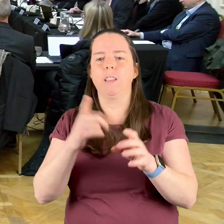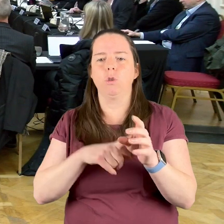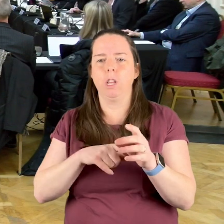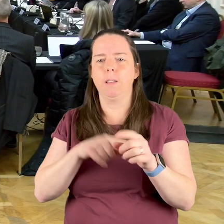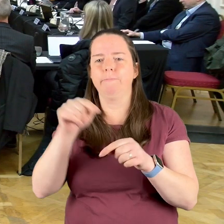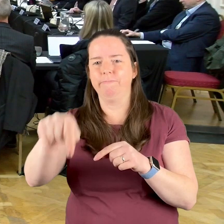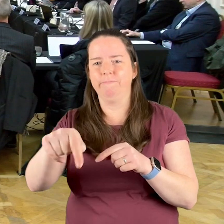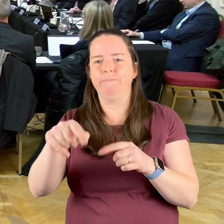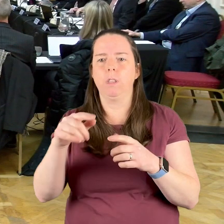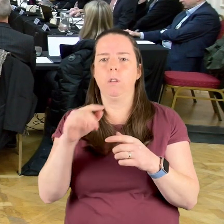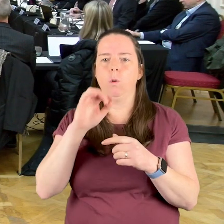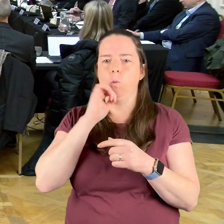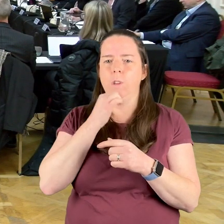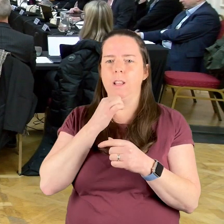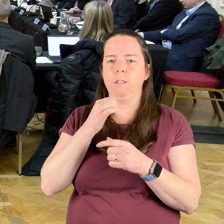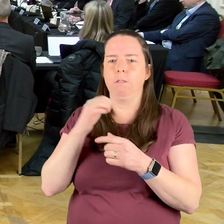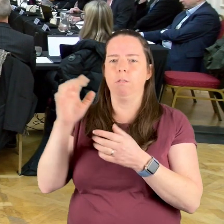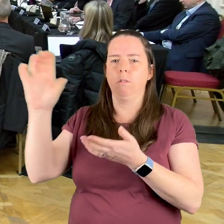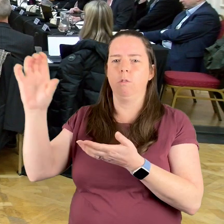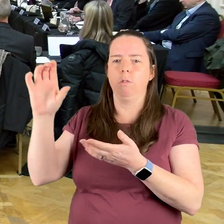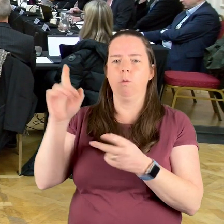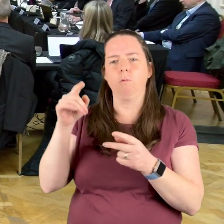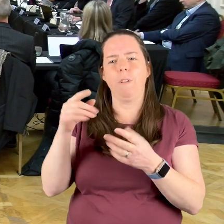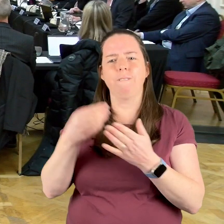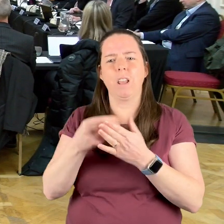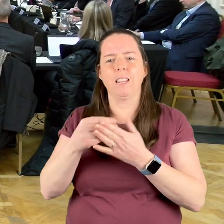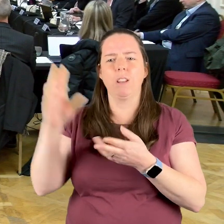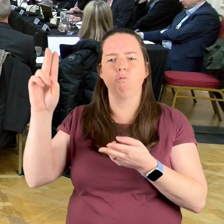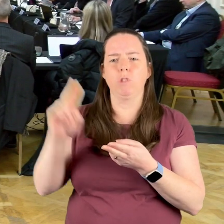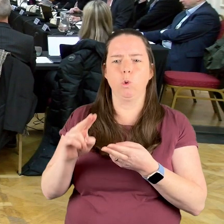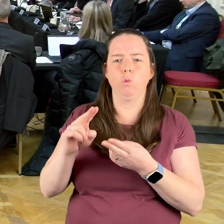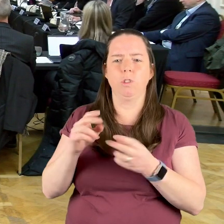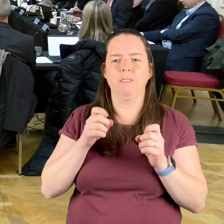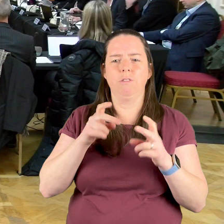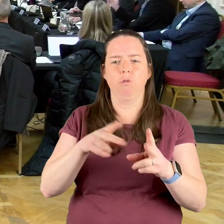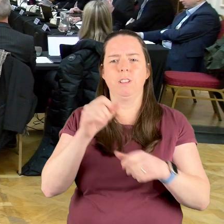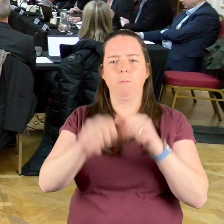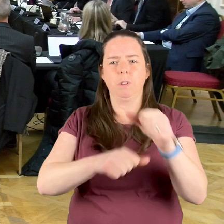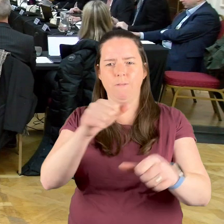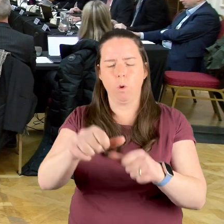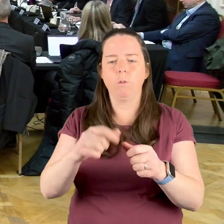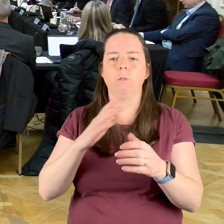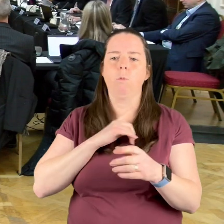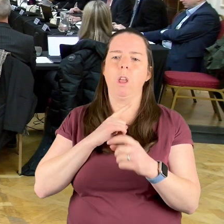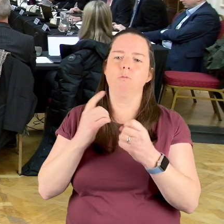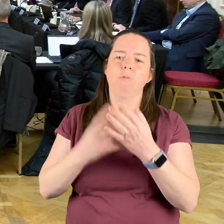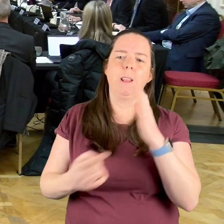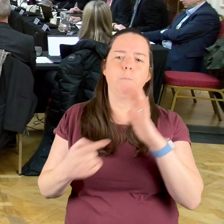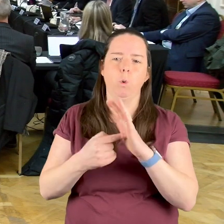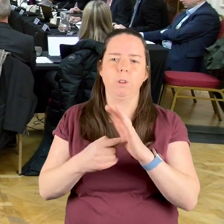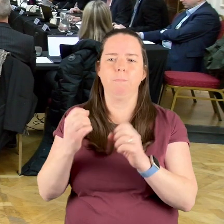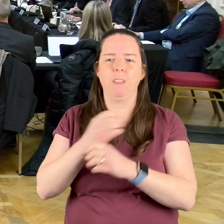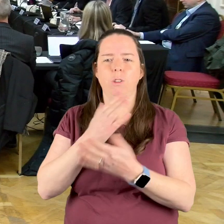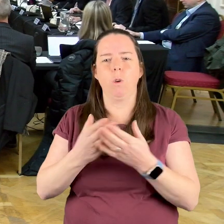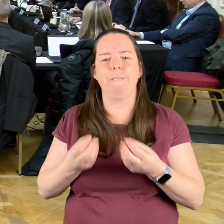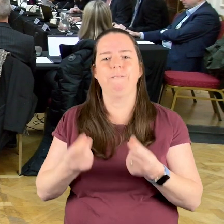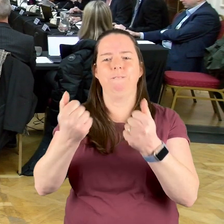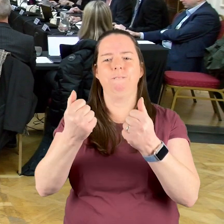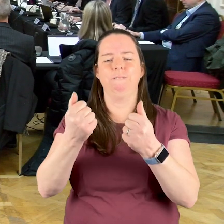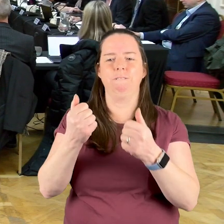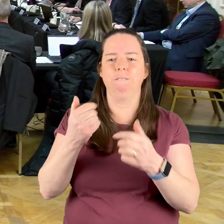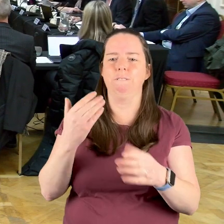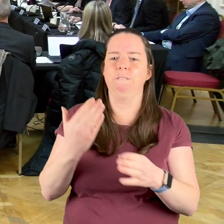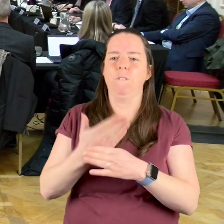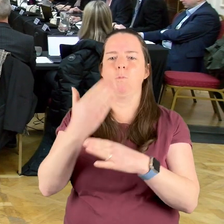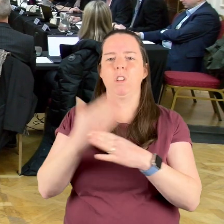will therefore reduce the funding coming into the system as we go forward, which is why it's really important we make sure we're as efficient as possible and as productive as